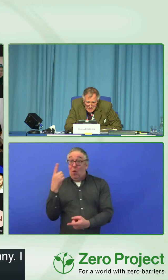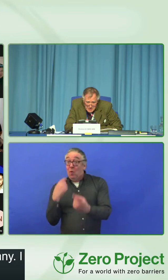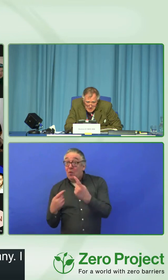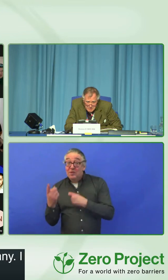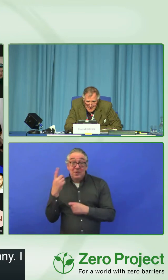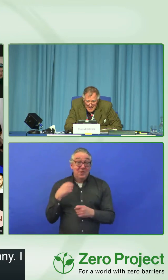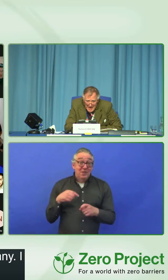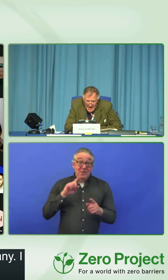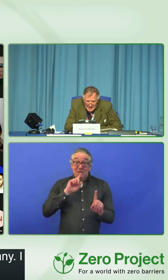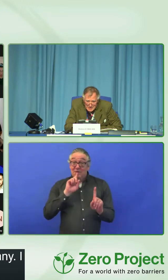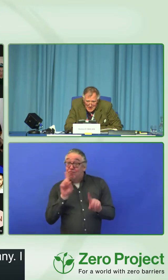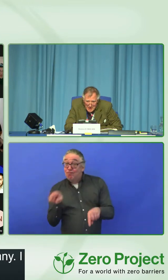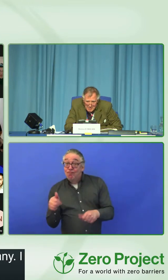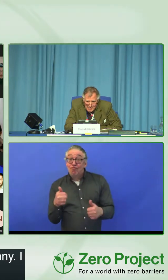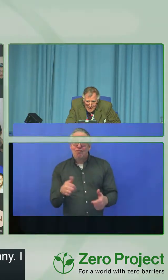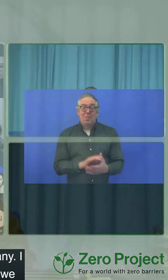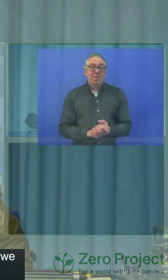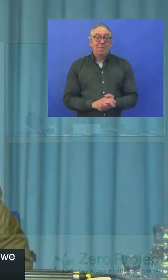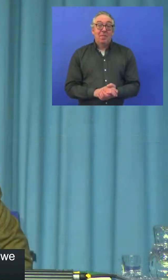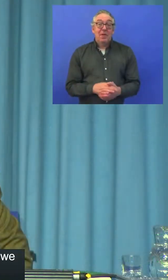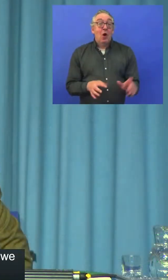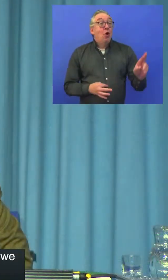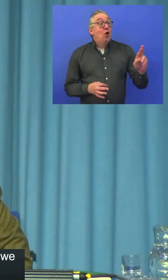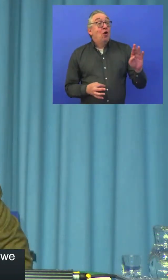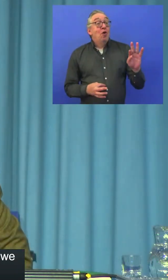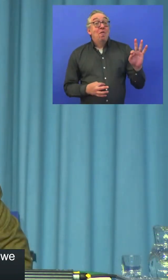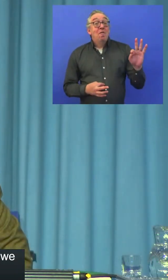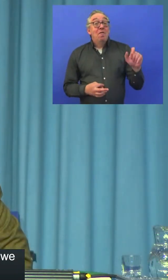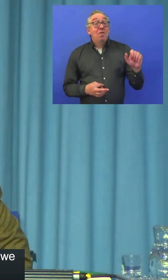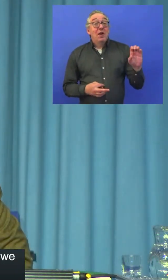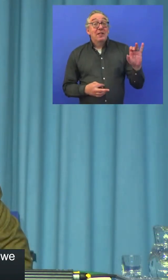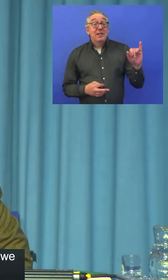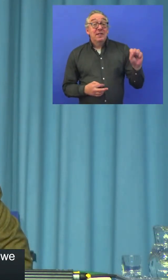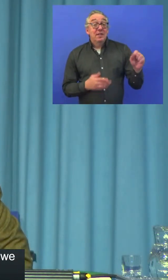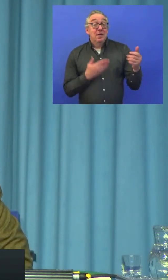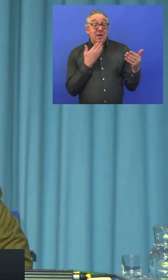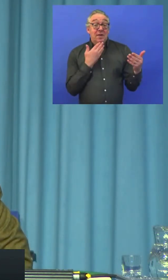indeed, Francis. And I